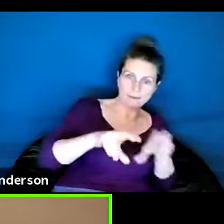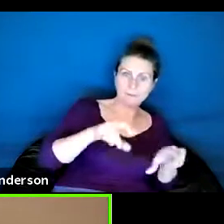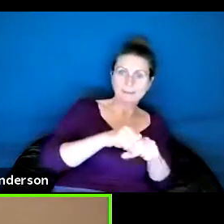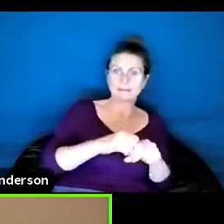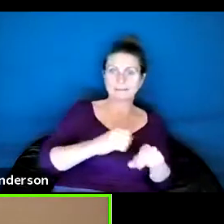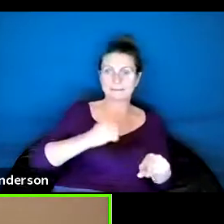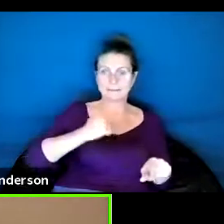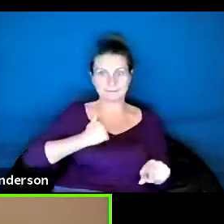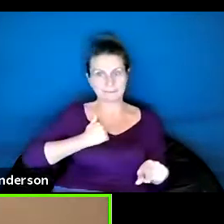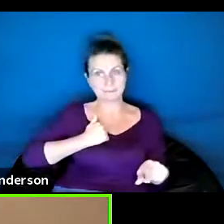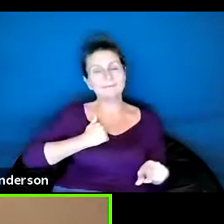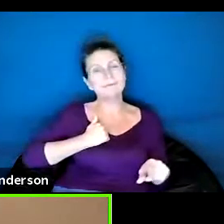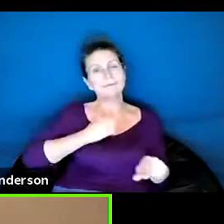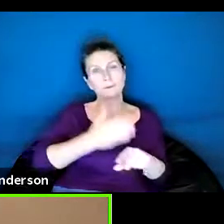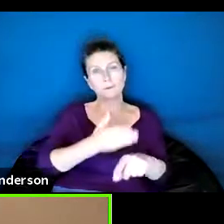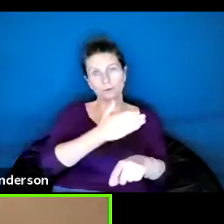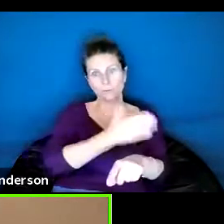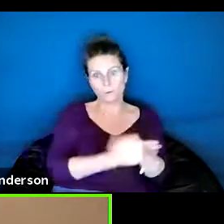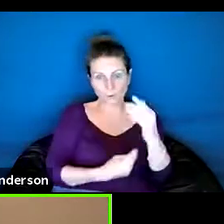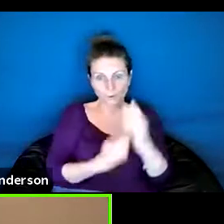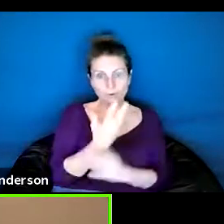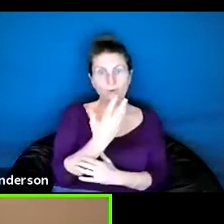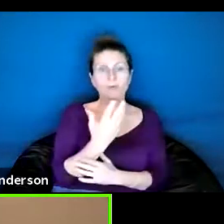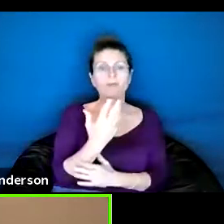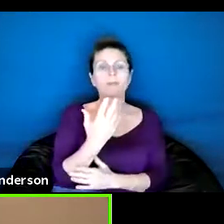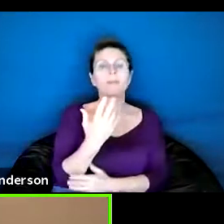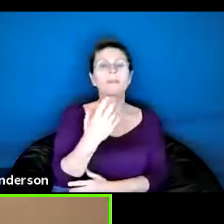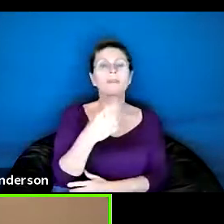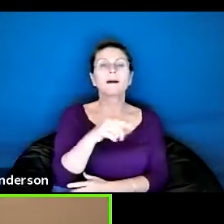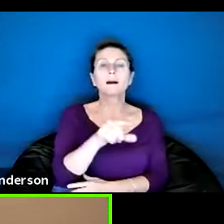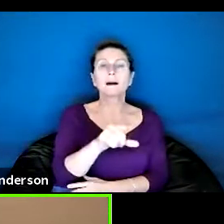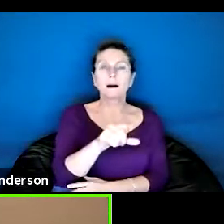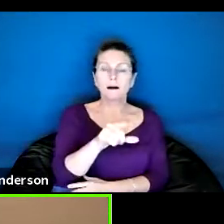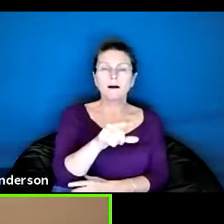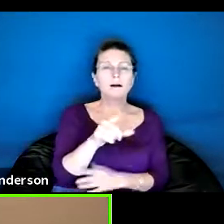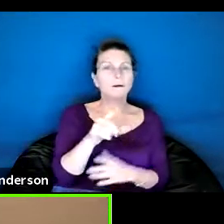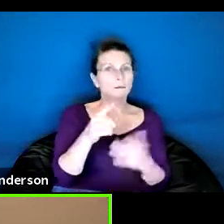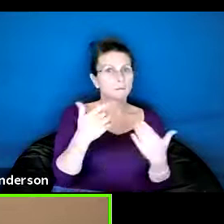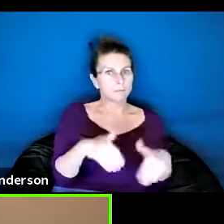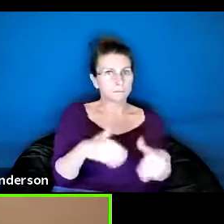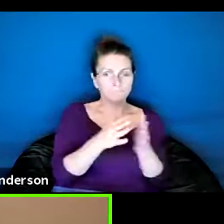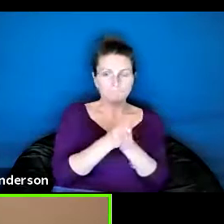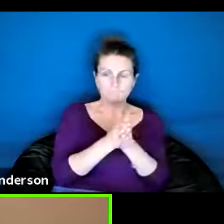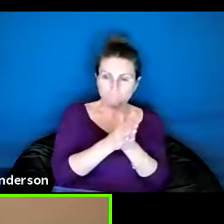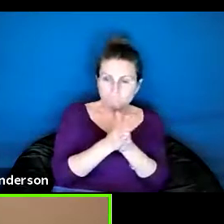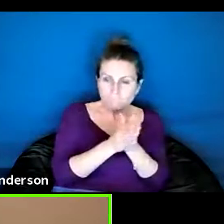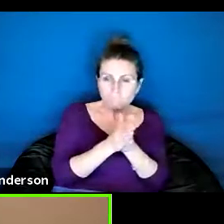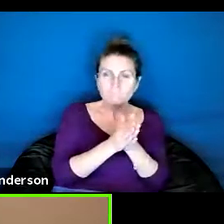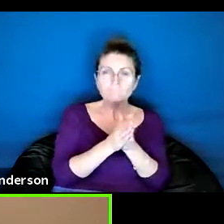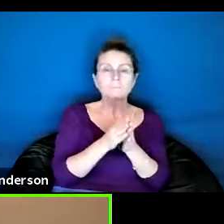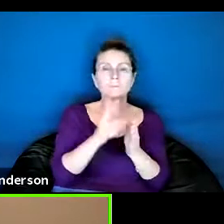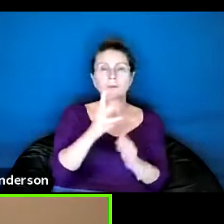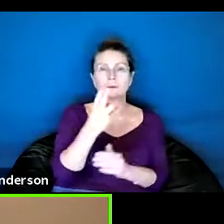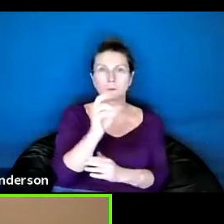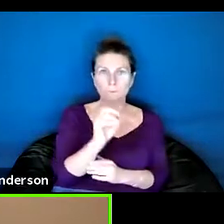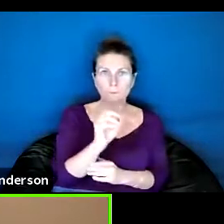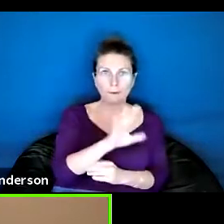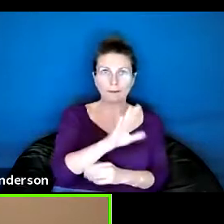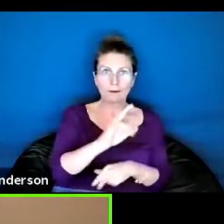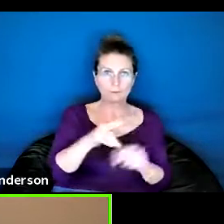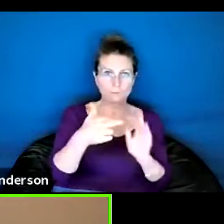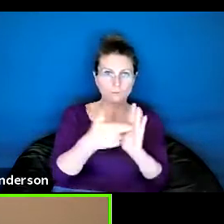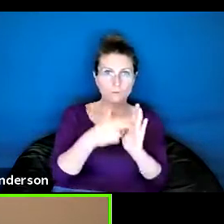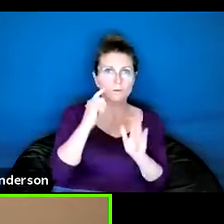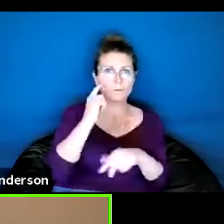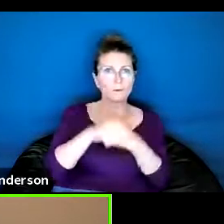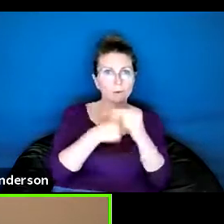Academy of Health Sciences strategy and so on. I've had a longstanding interest in WHO and its role in global health.